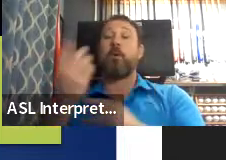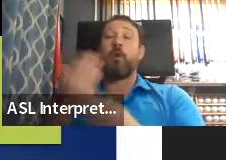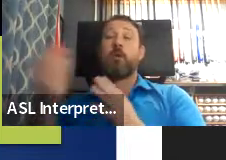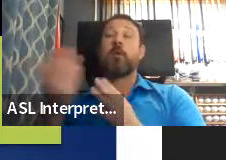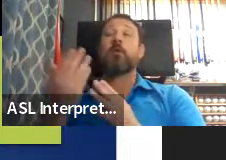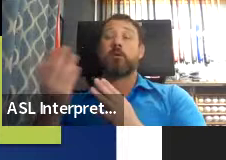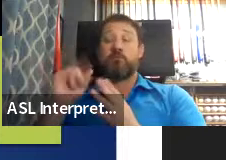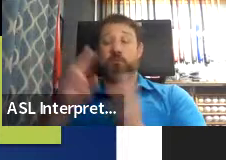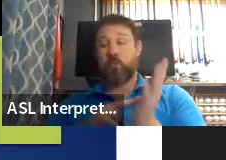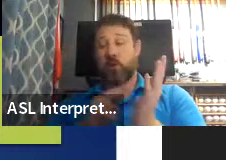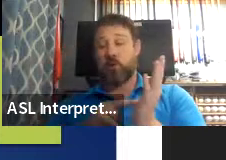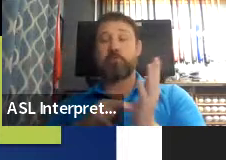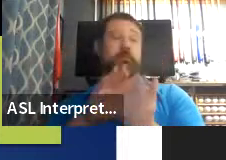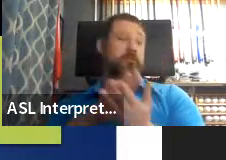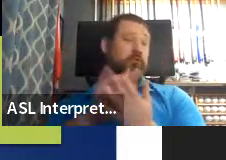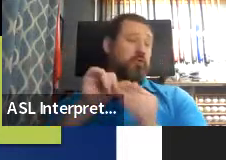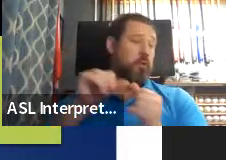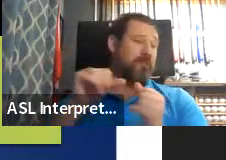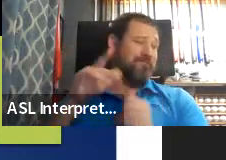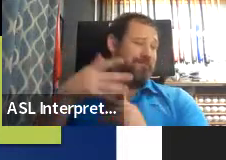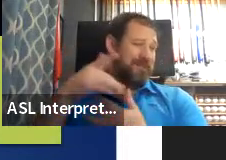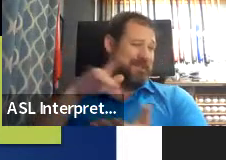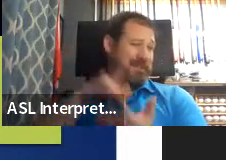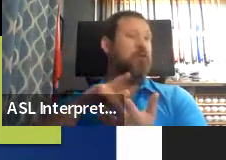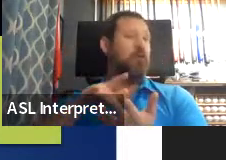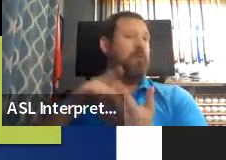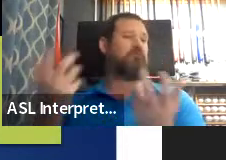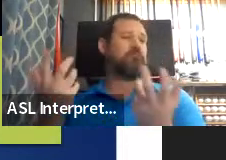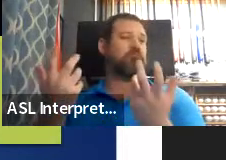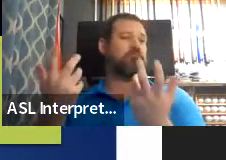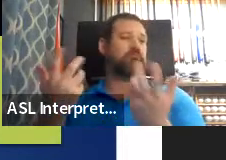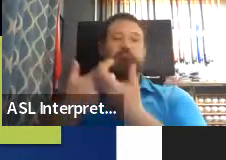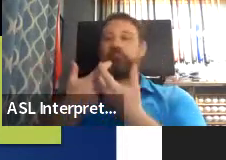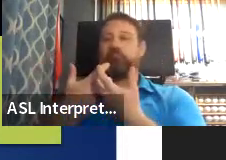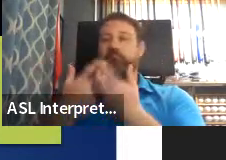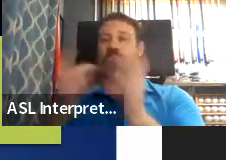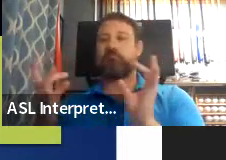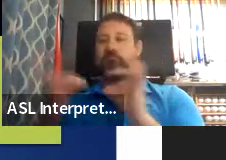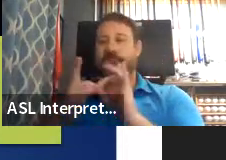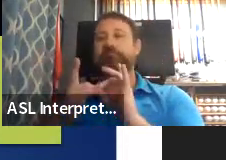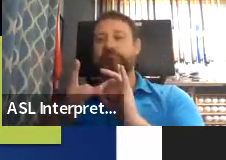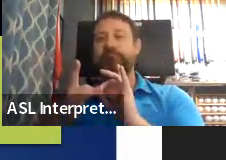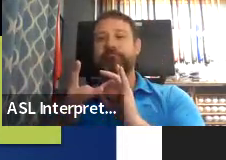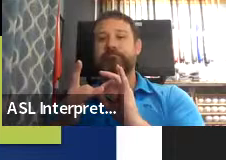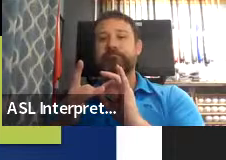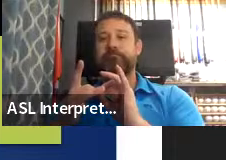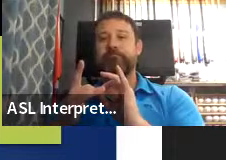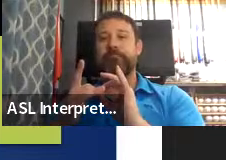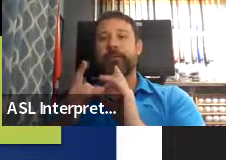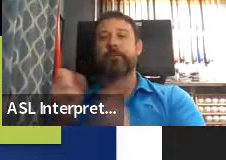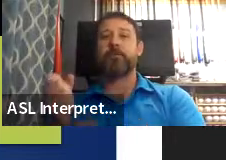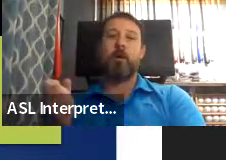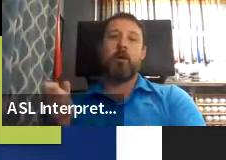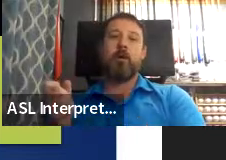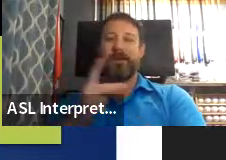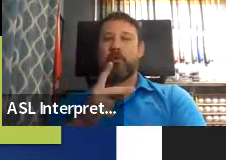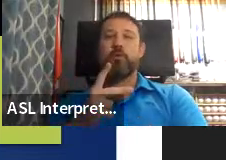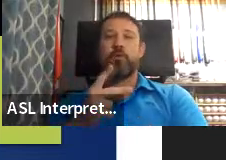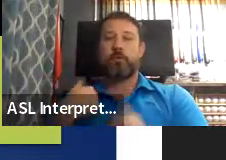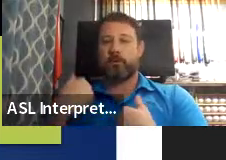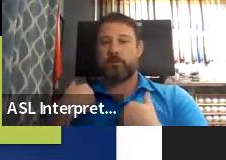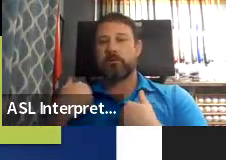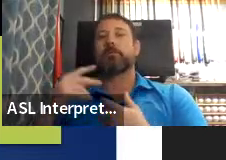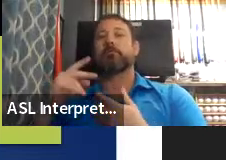does, if there's a school-based health center, is link the two. Again, we're back to the pediatric public health population,